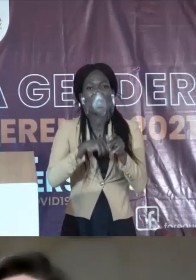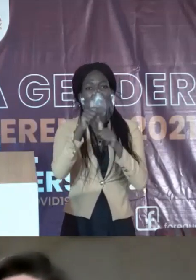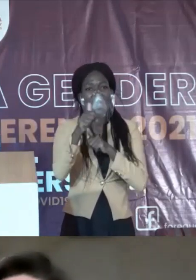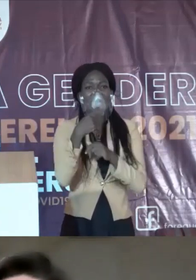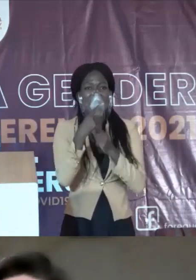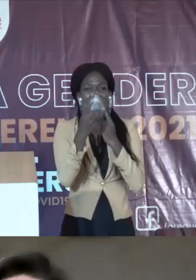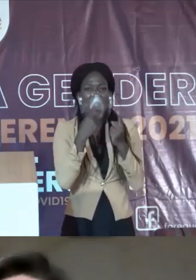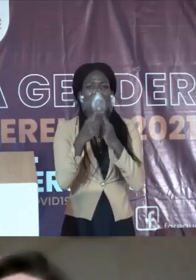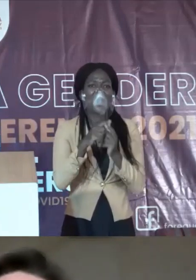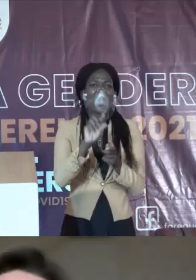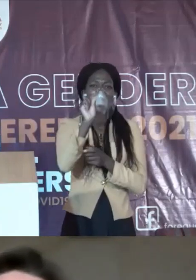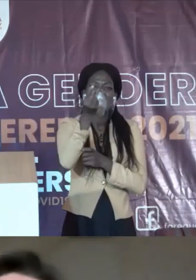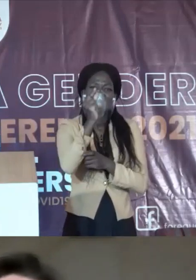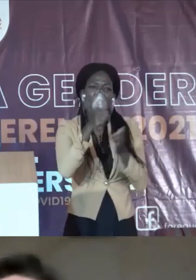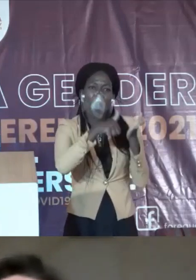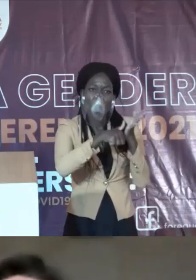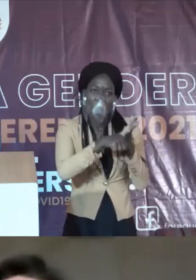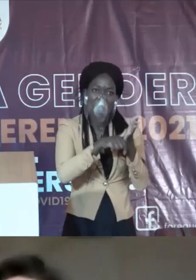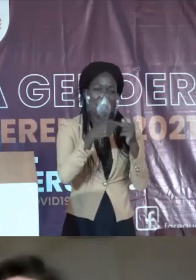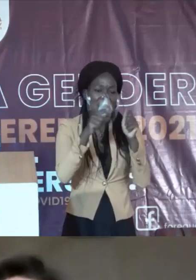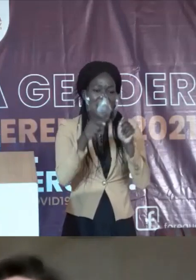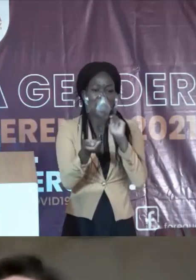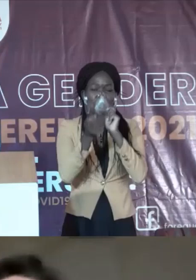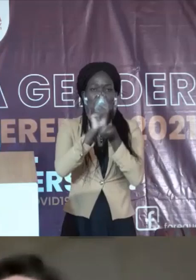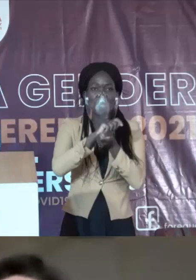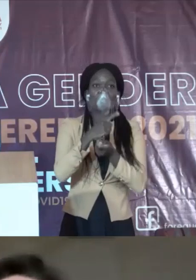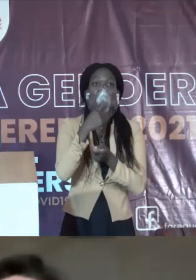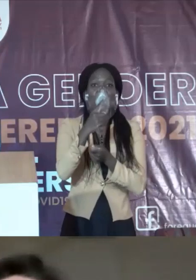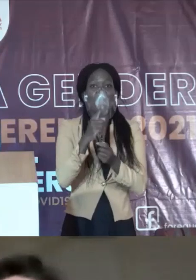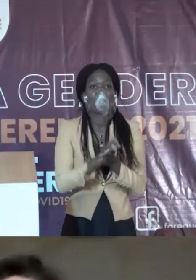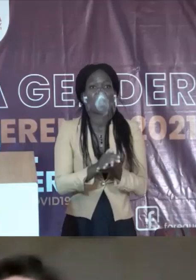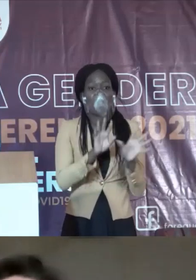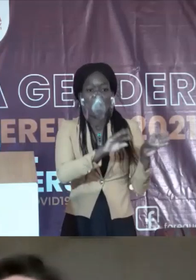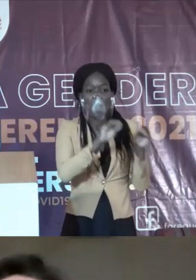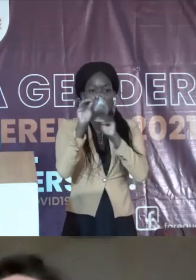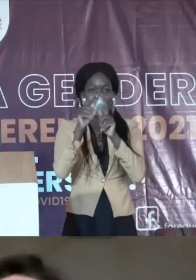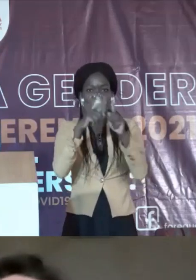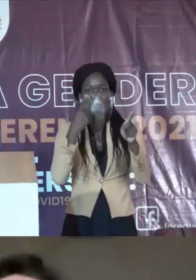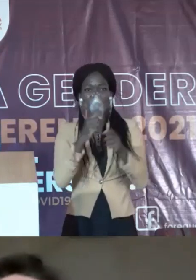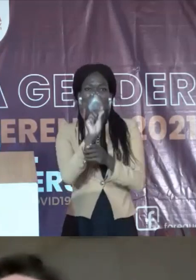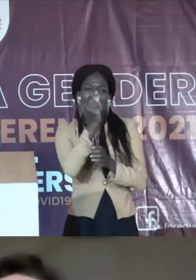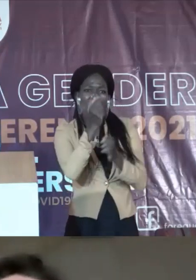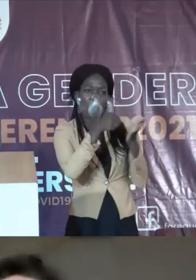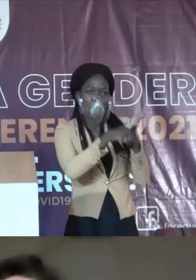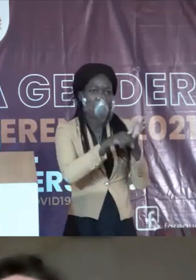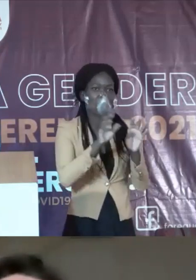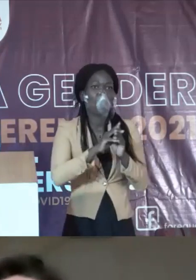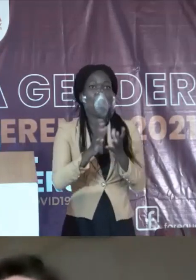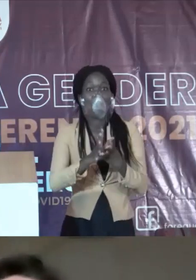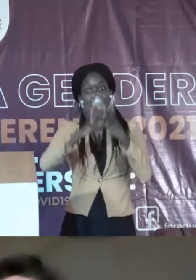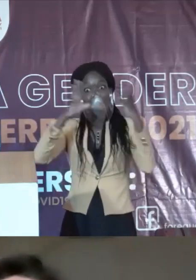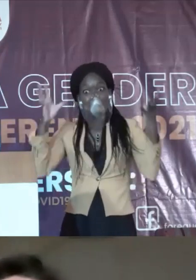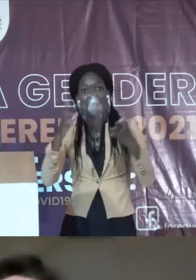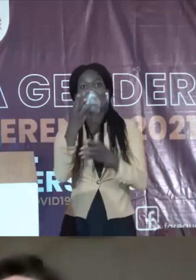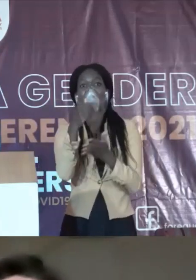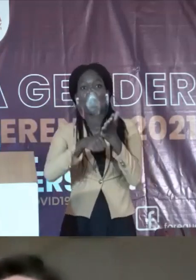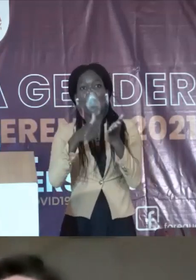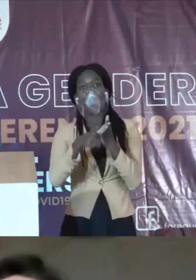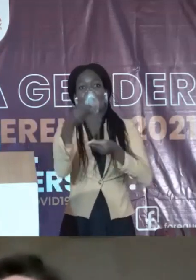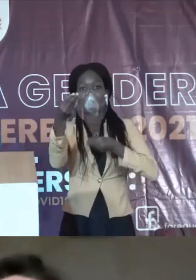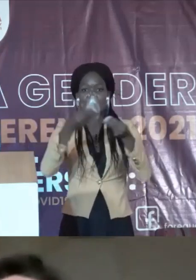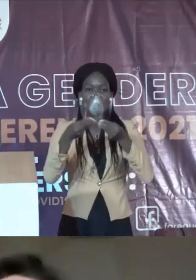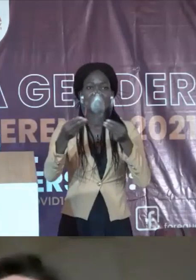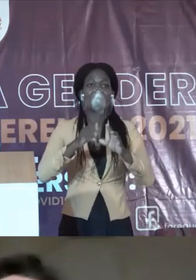micro loans, but now we should be able to move from micro loans to macro so that women are able to engage in bigger